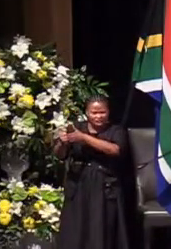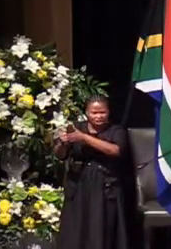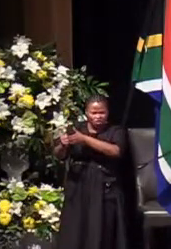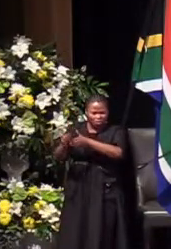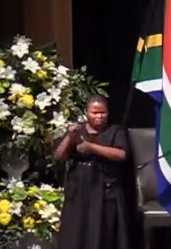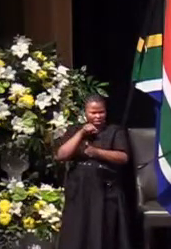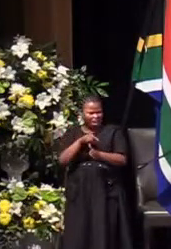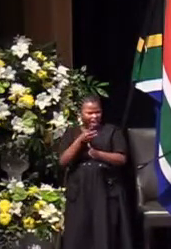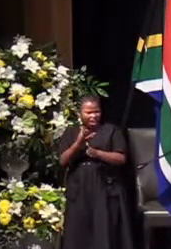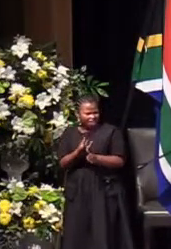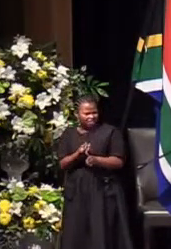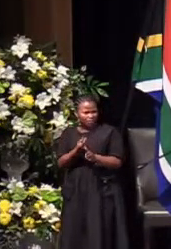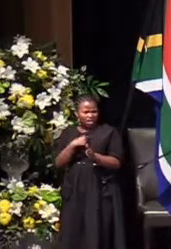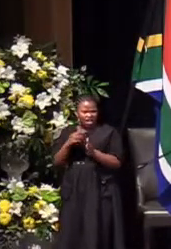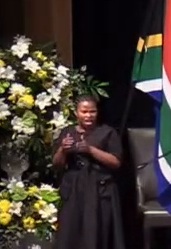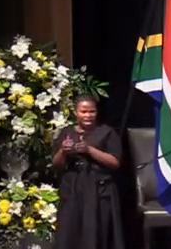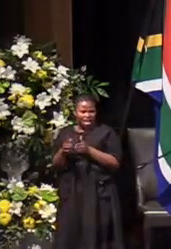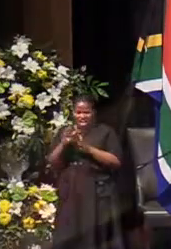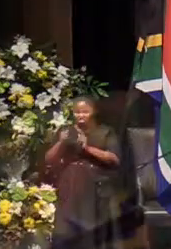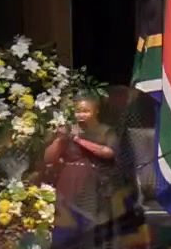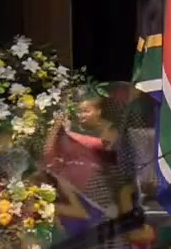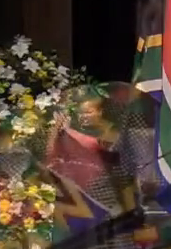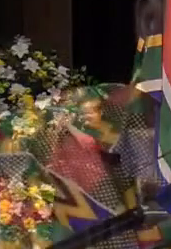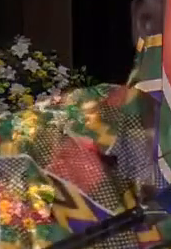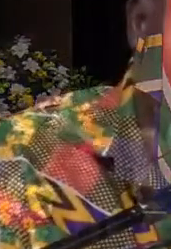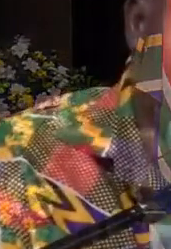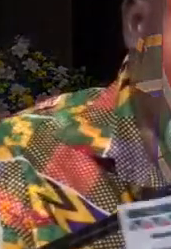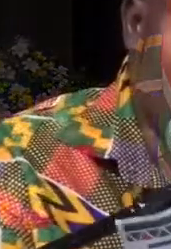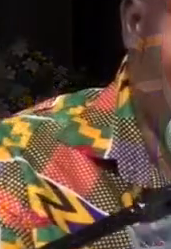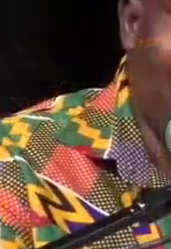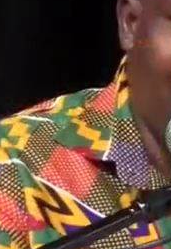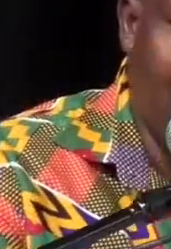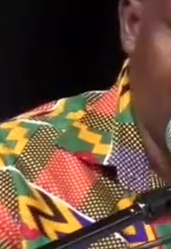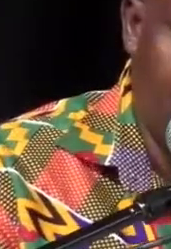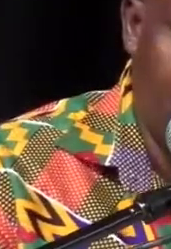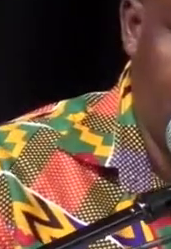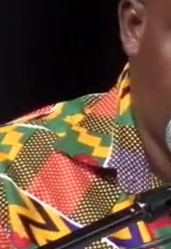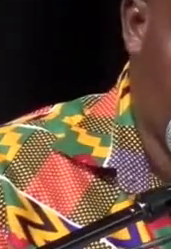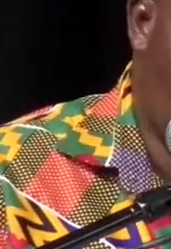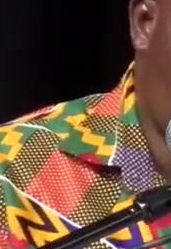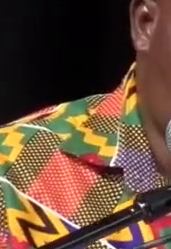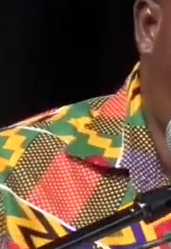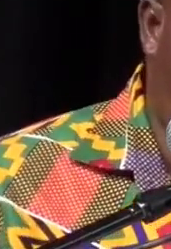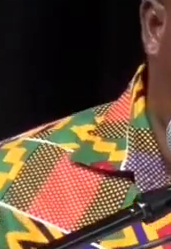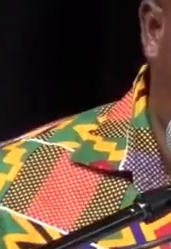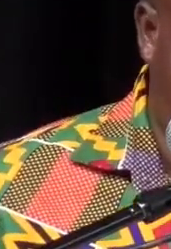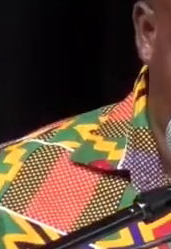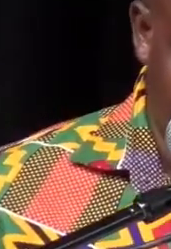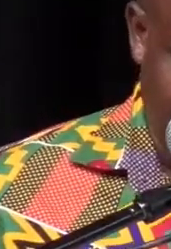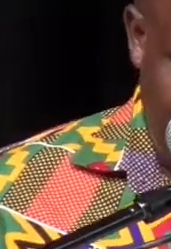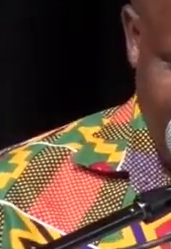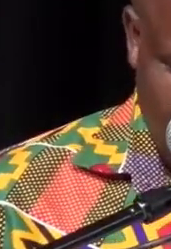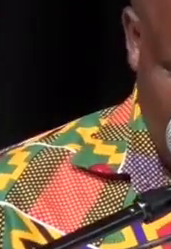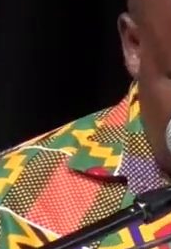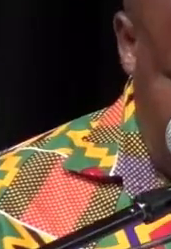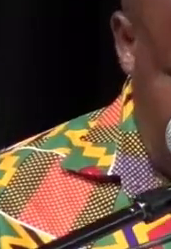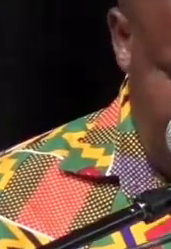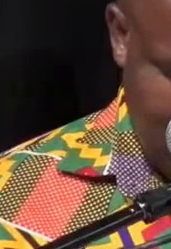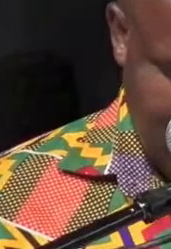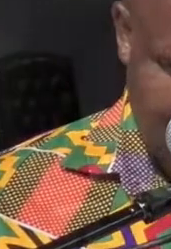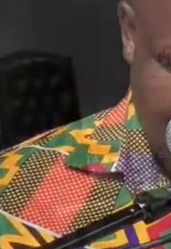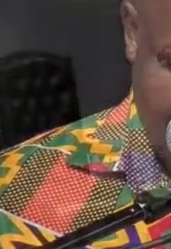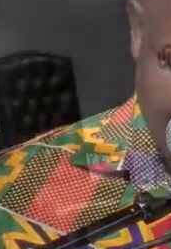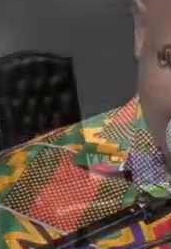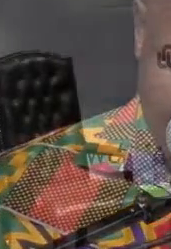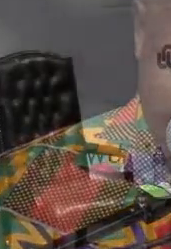have to be a traditional leader only by bed also development has to